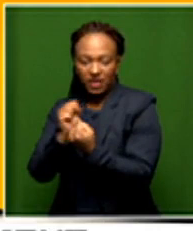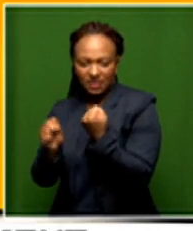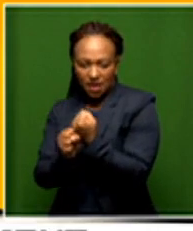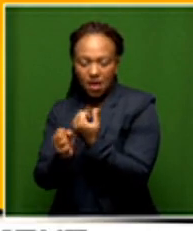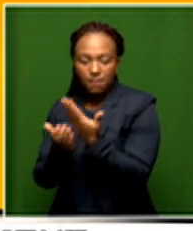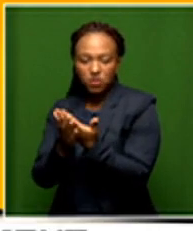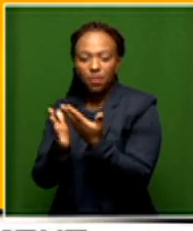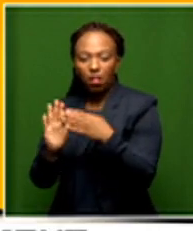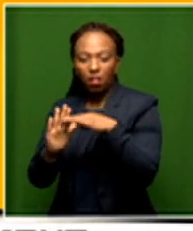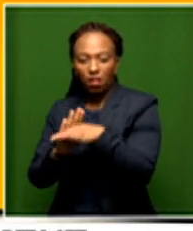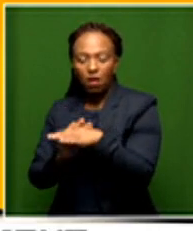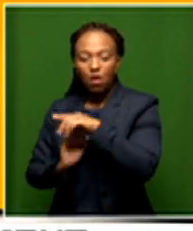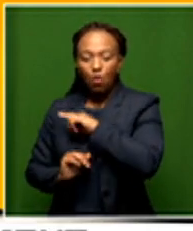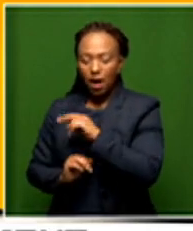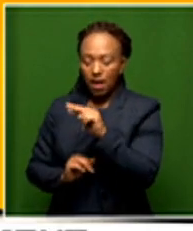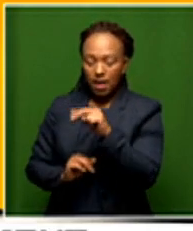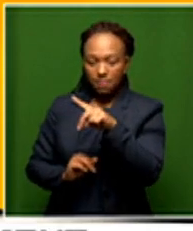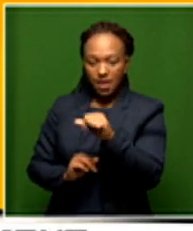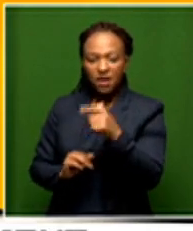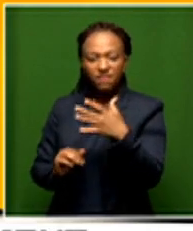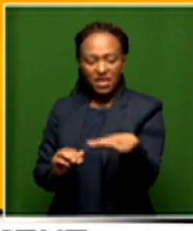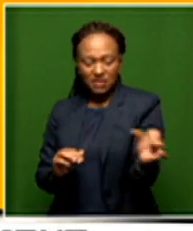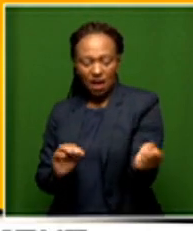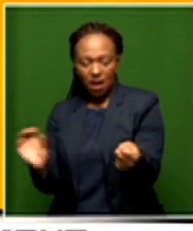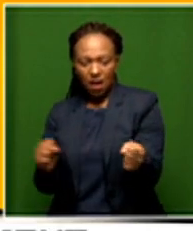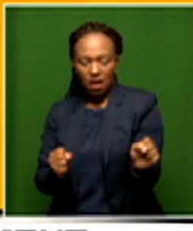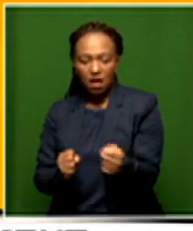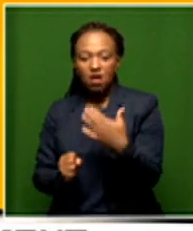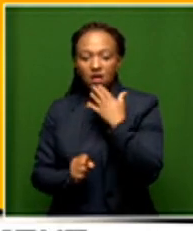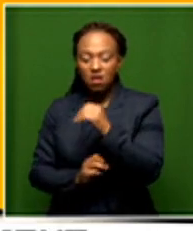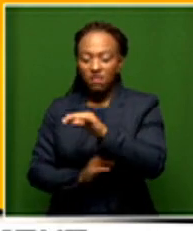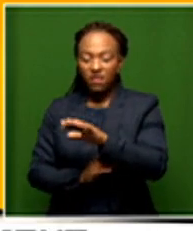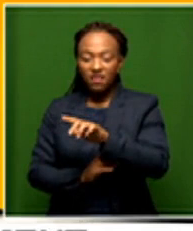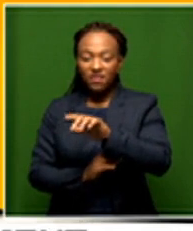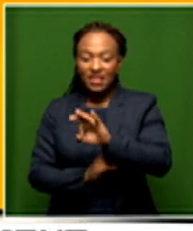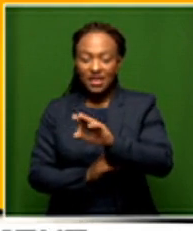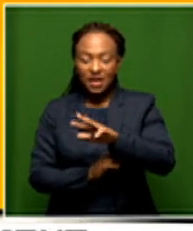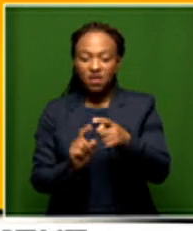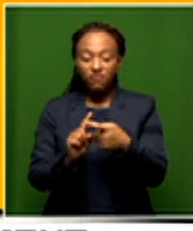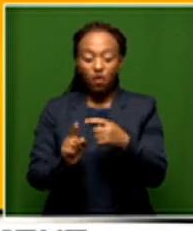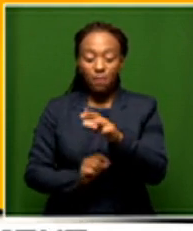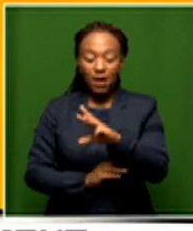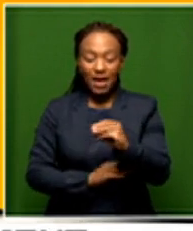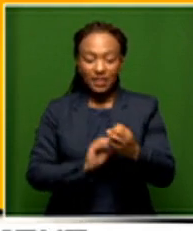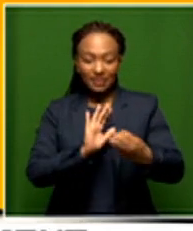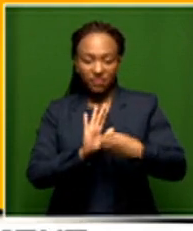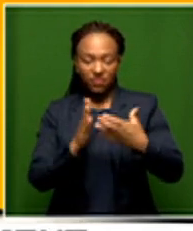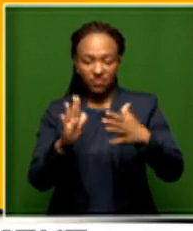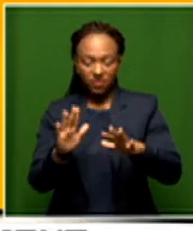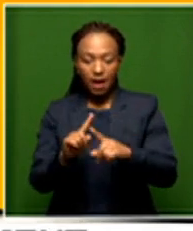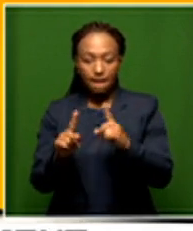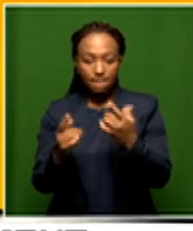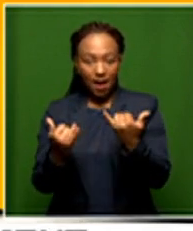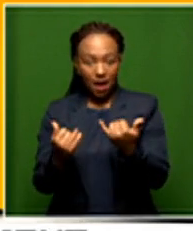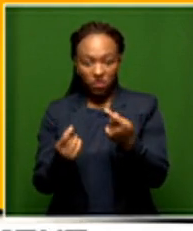looking at the NPA. They've managed to fill jobs, 539 of the 900 advertised. But this is going to, of course, hamper